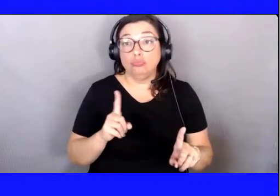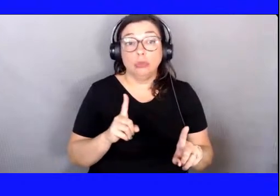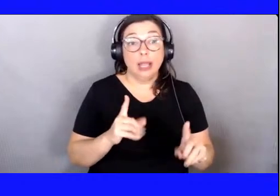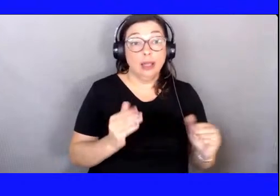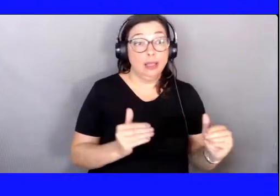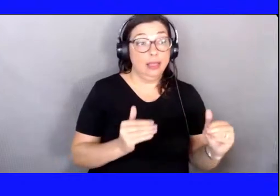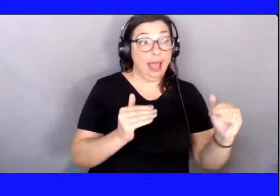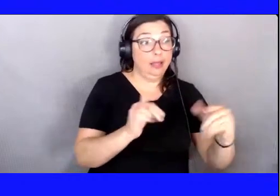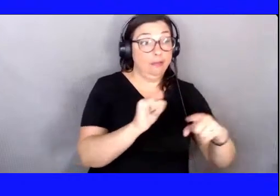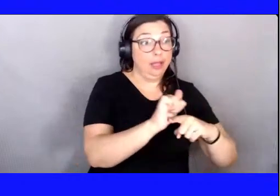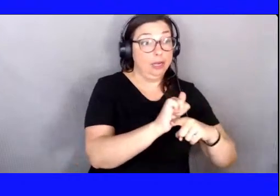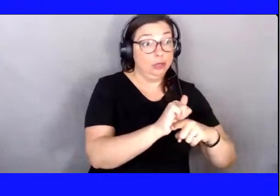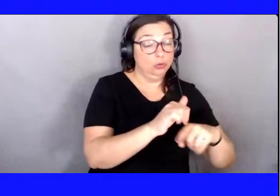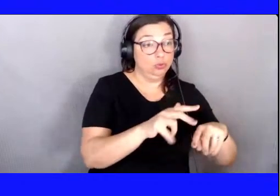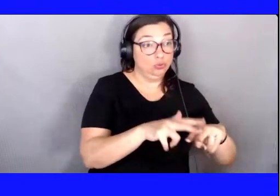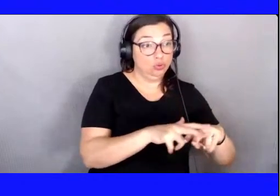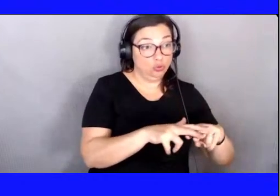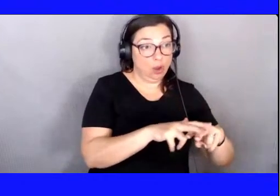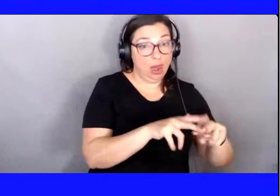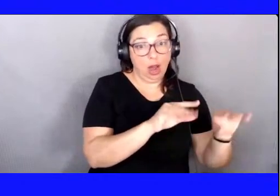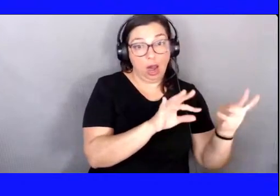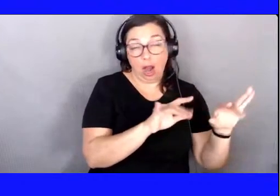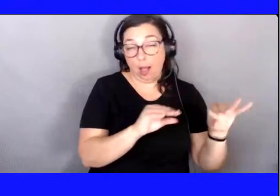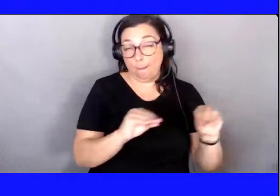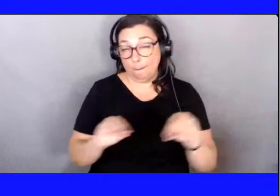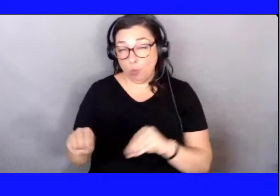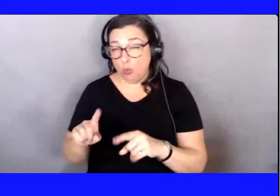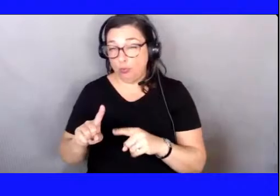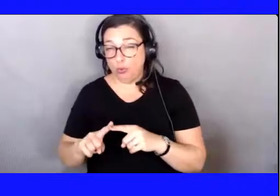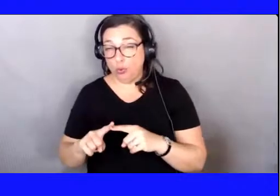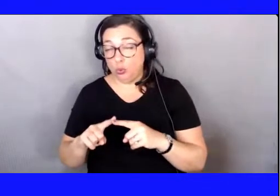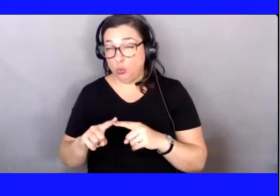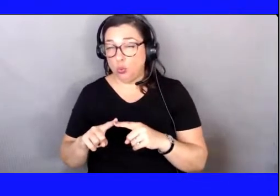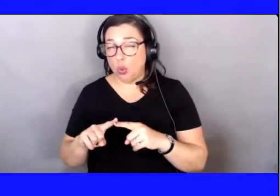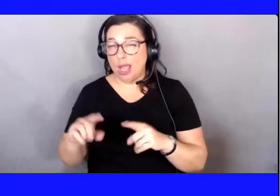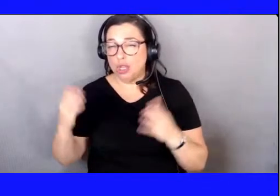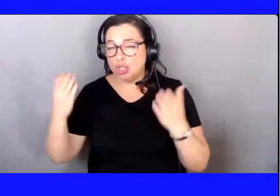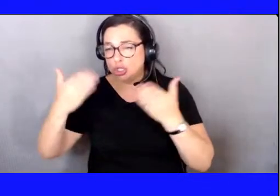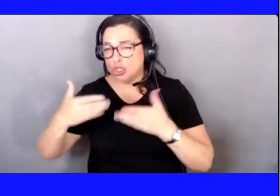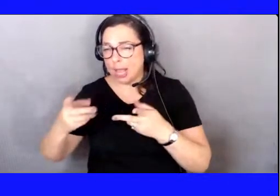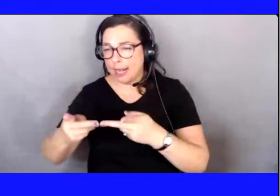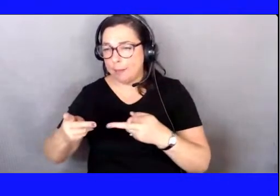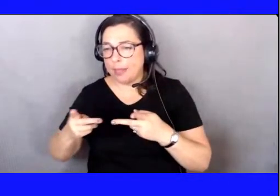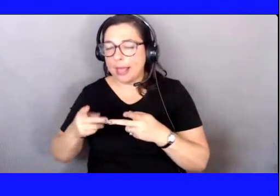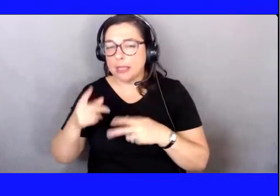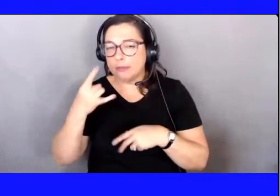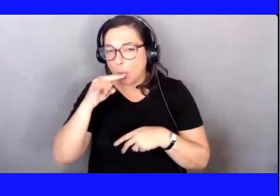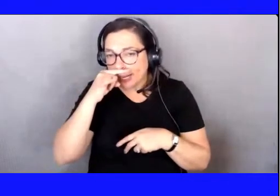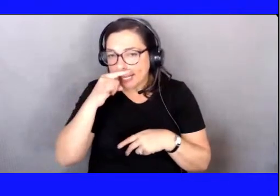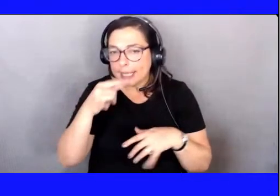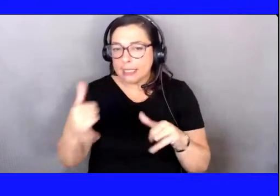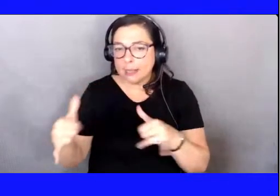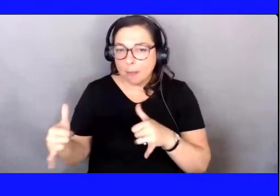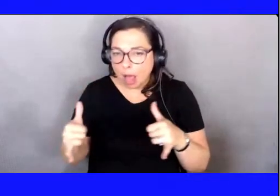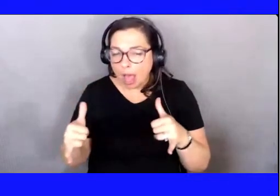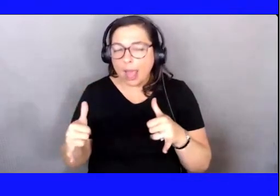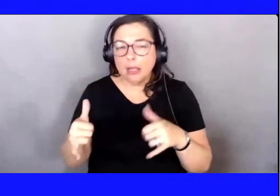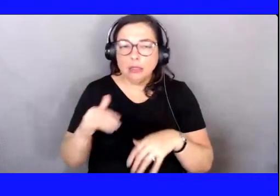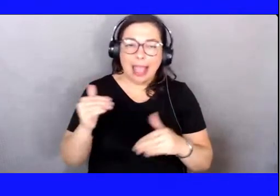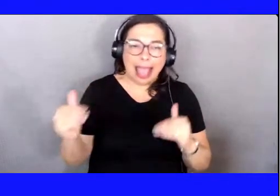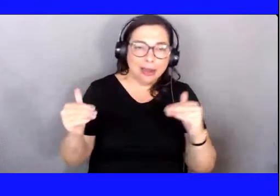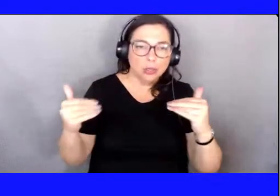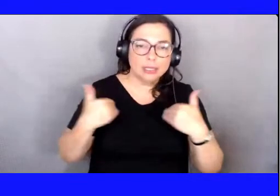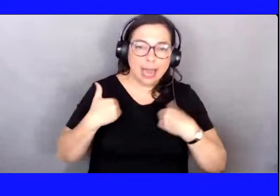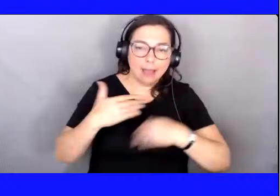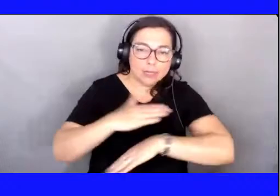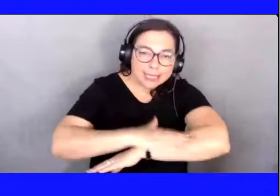train into a shady spot where there's places for kids to play, adults have game tables, and then just a lot of